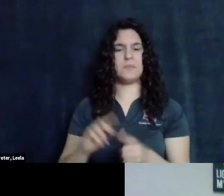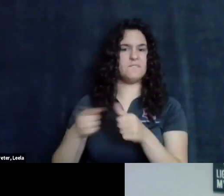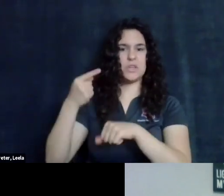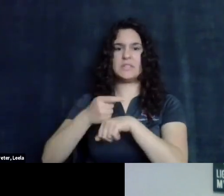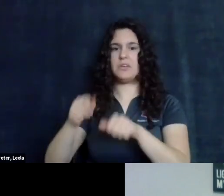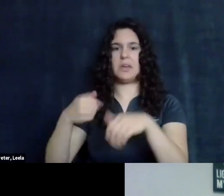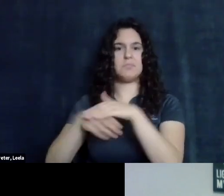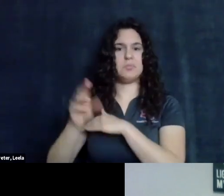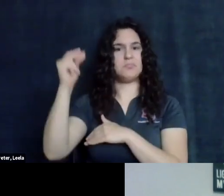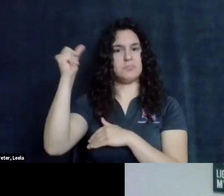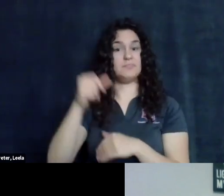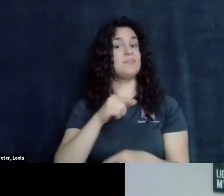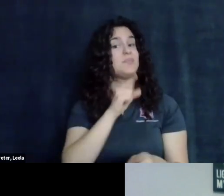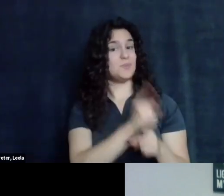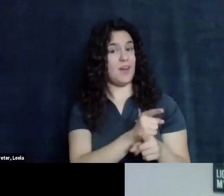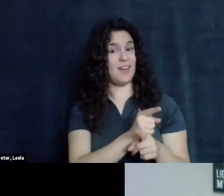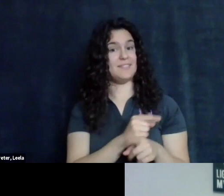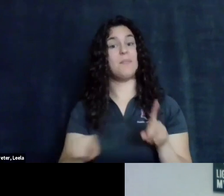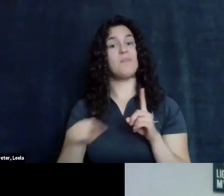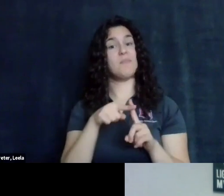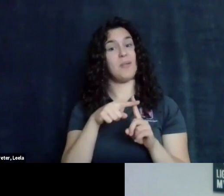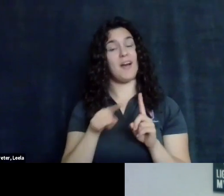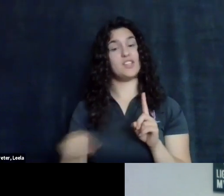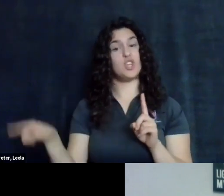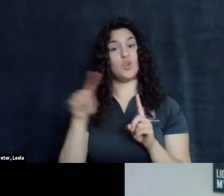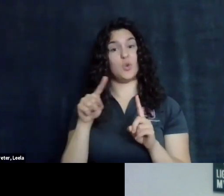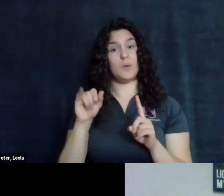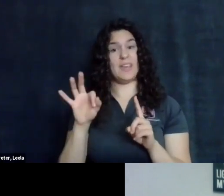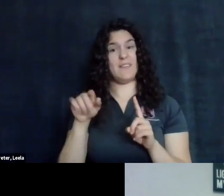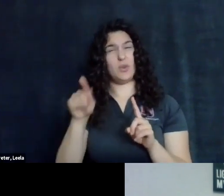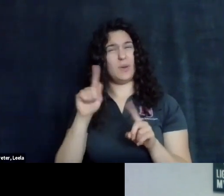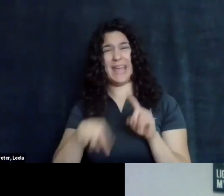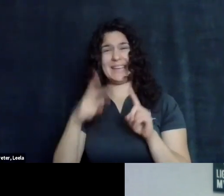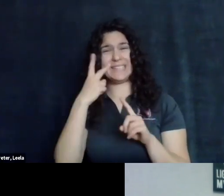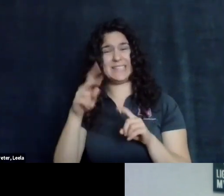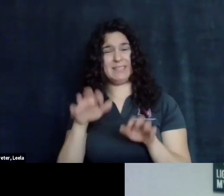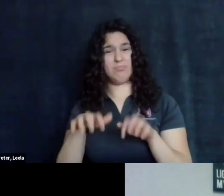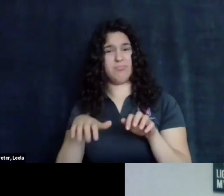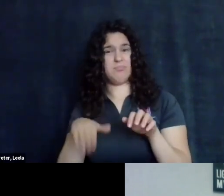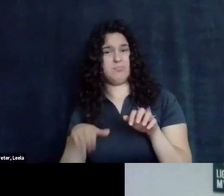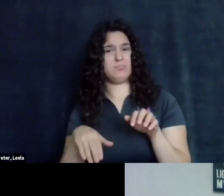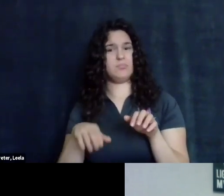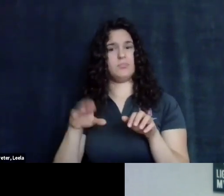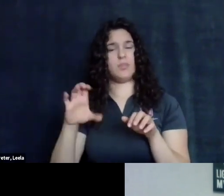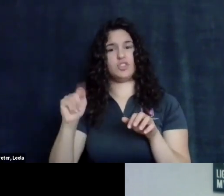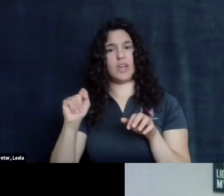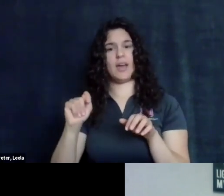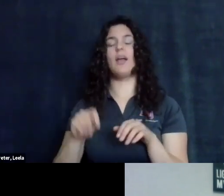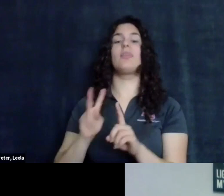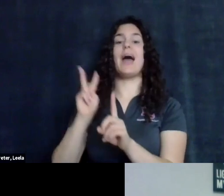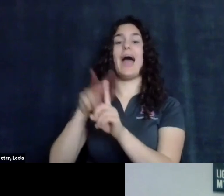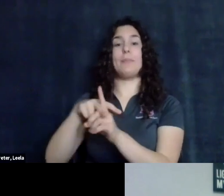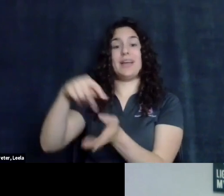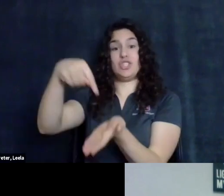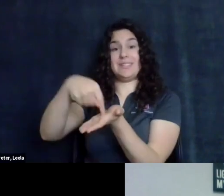That's right. And in case you guys aren't able to view the chat down below, The application deadline for fall 2020